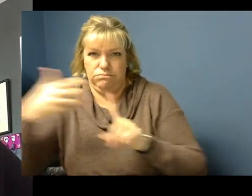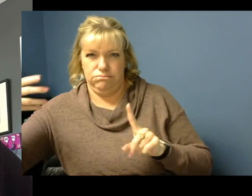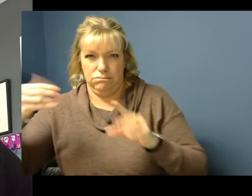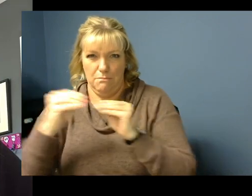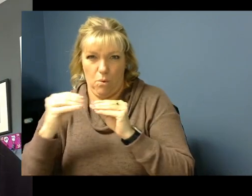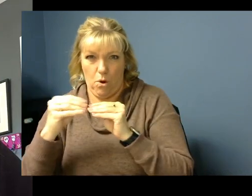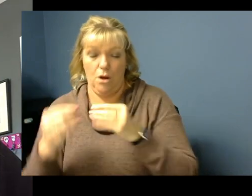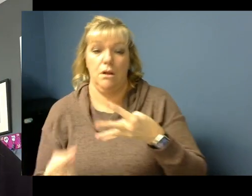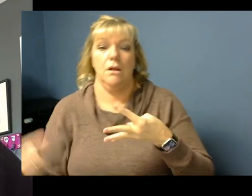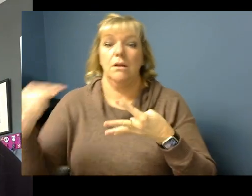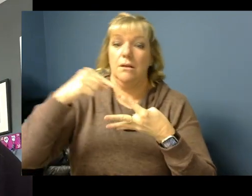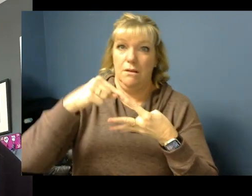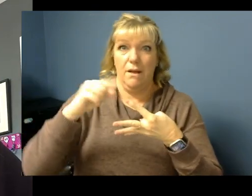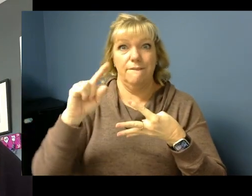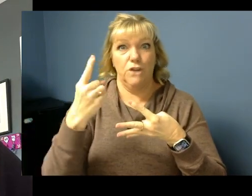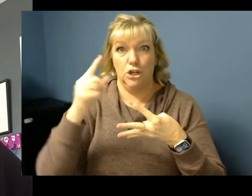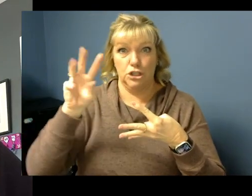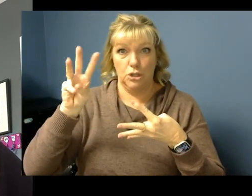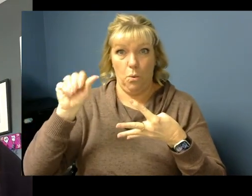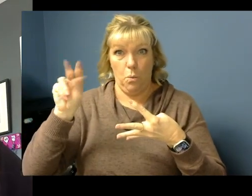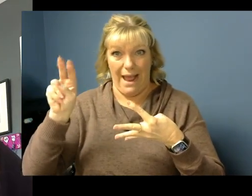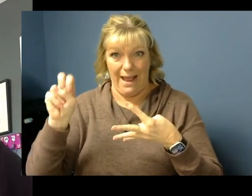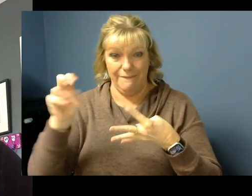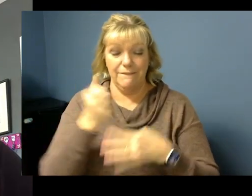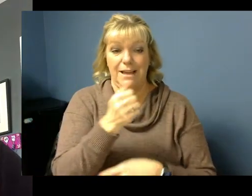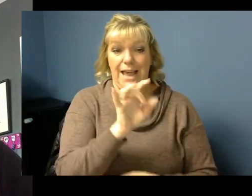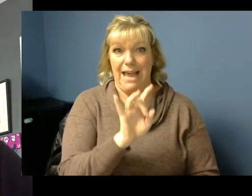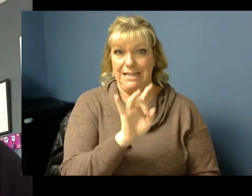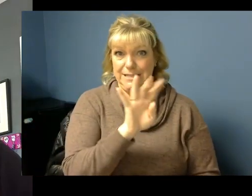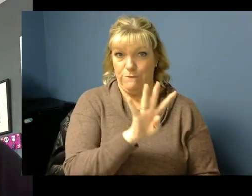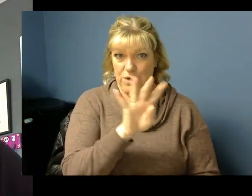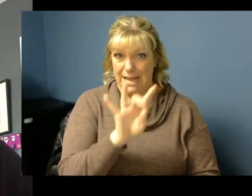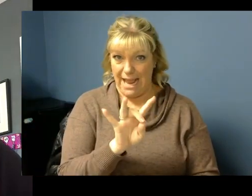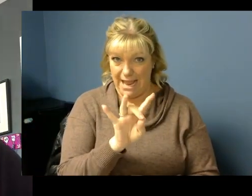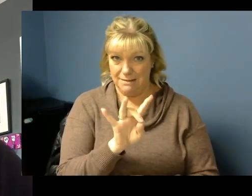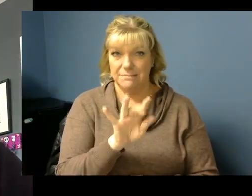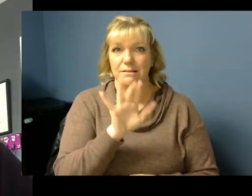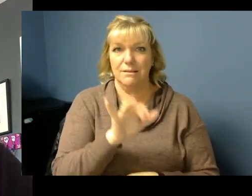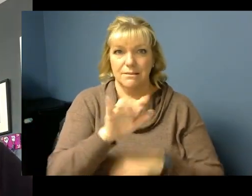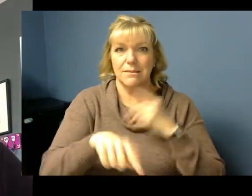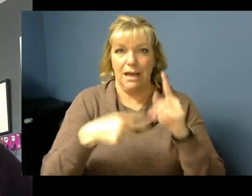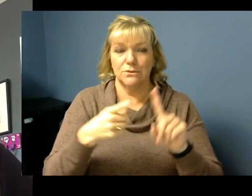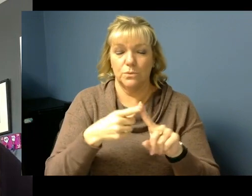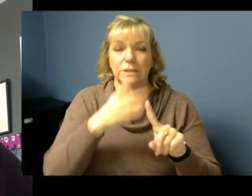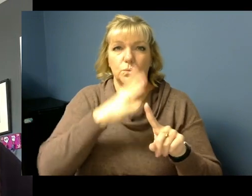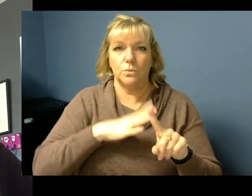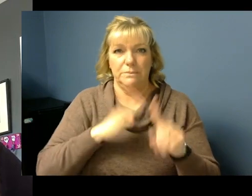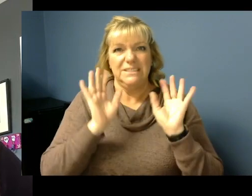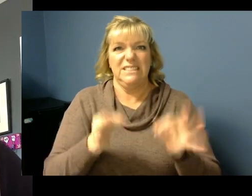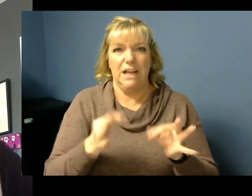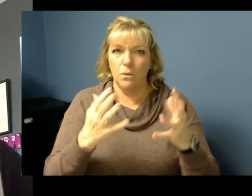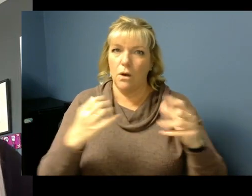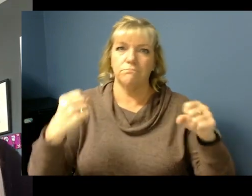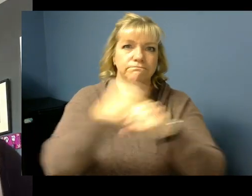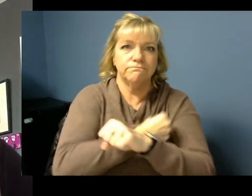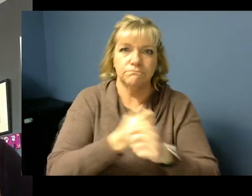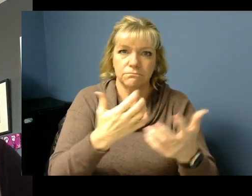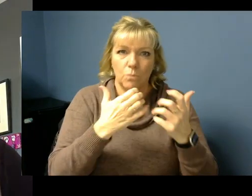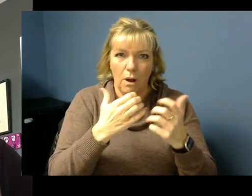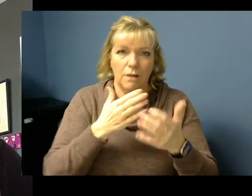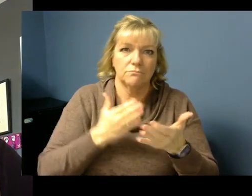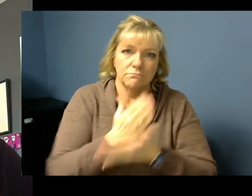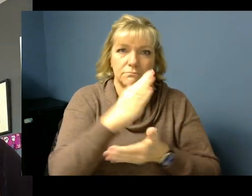be from 1848, when women say for the first time that they want the right to vote, and then it would end